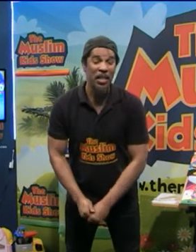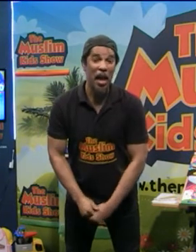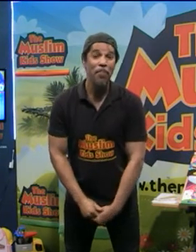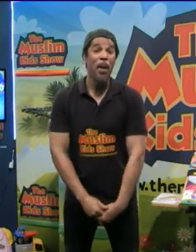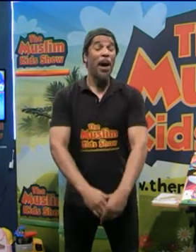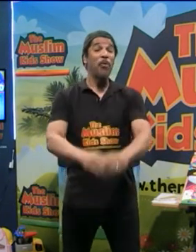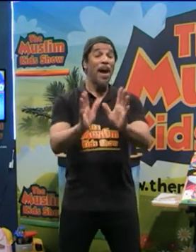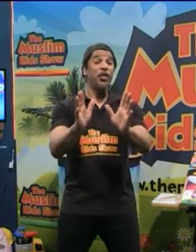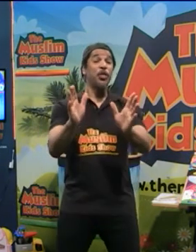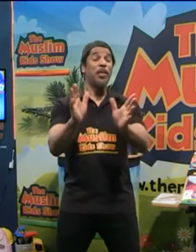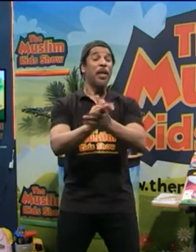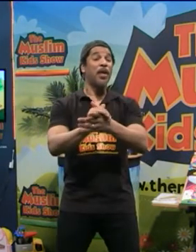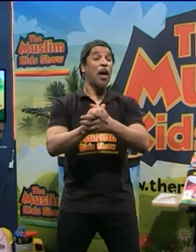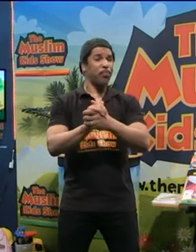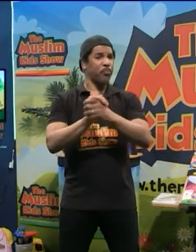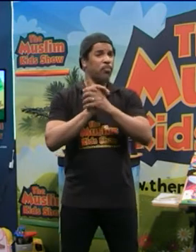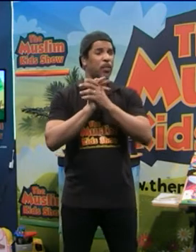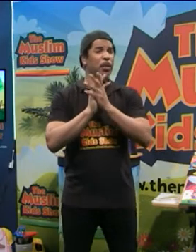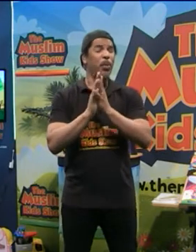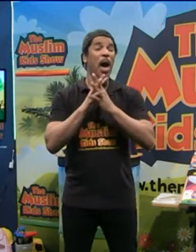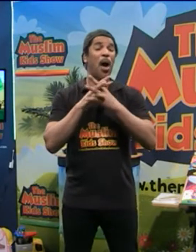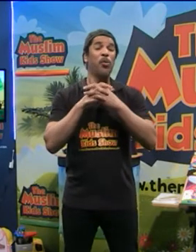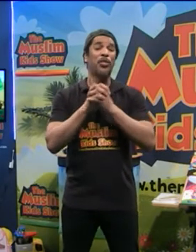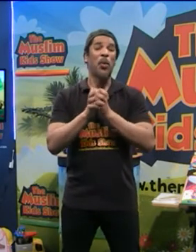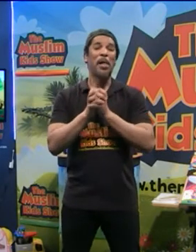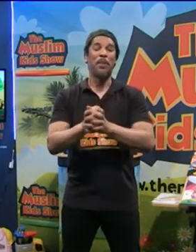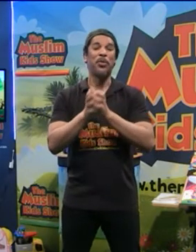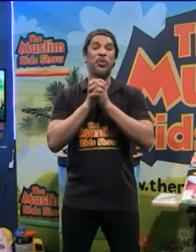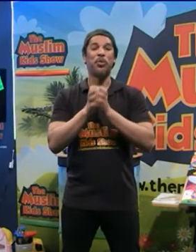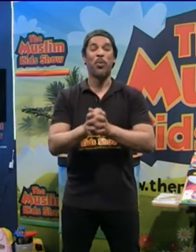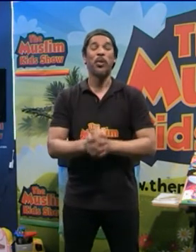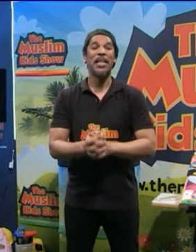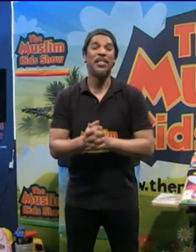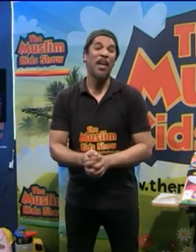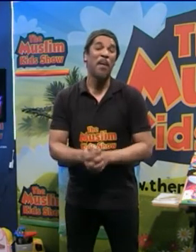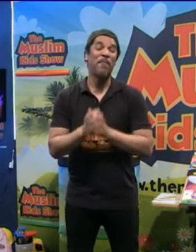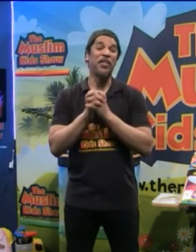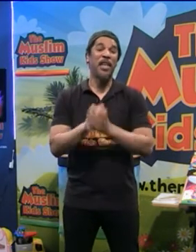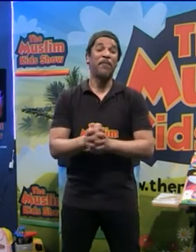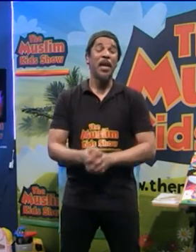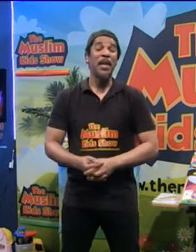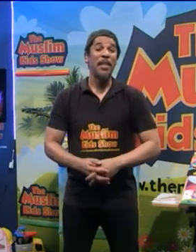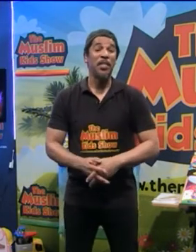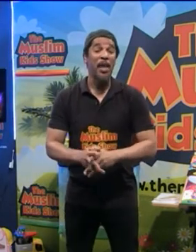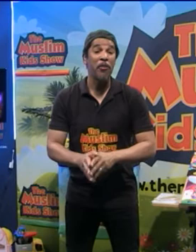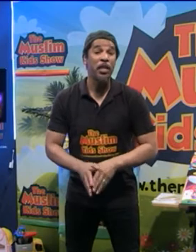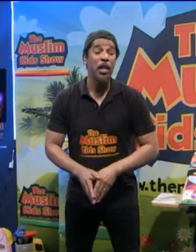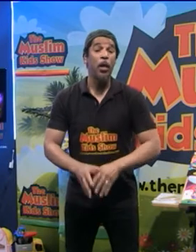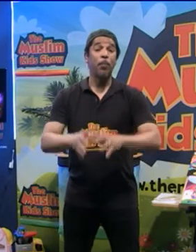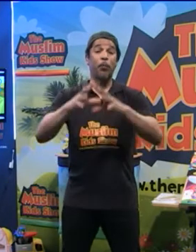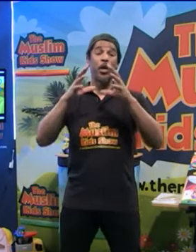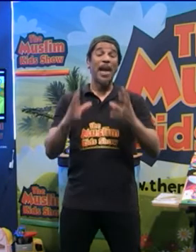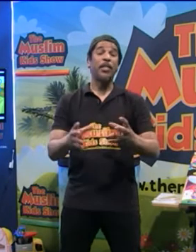planets today by reminding you that we are also helping to support Islam for Deaf. It's a charity